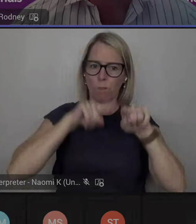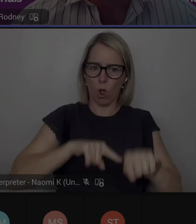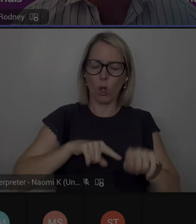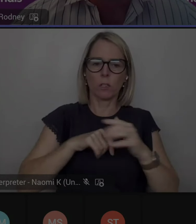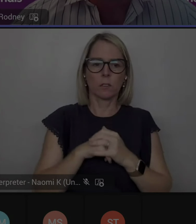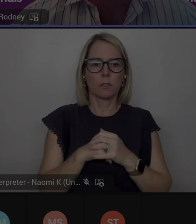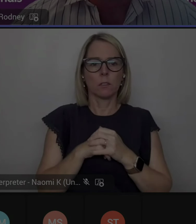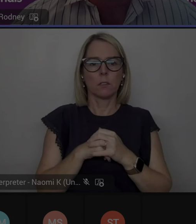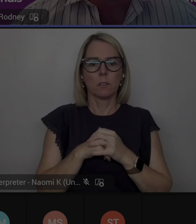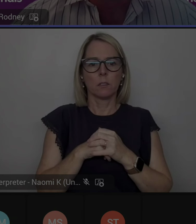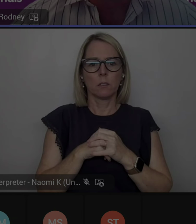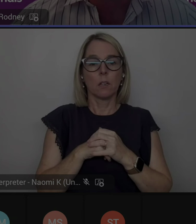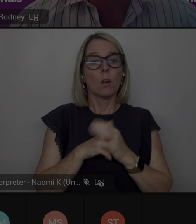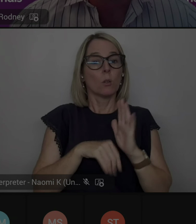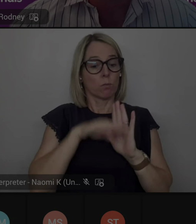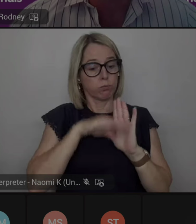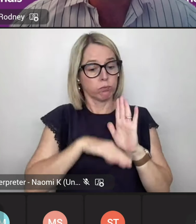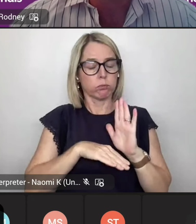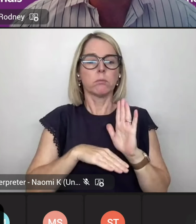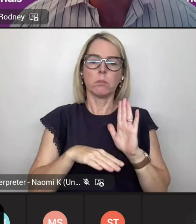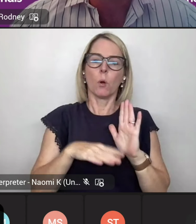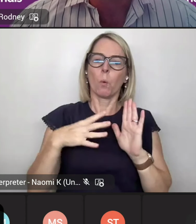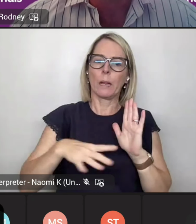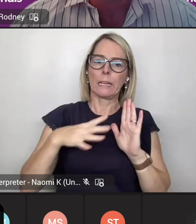of the process, we will need to confirm your identity.